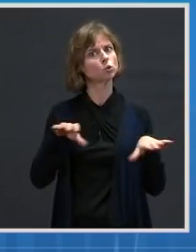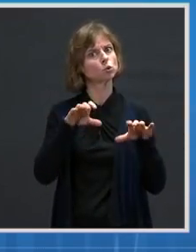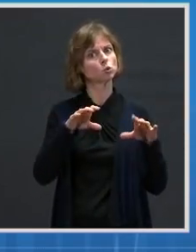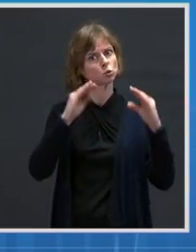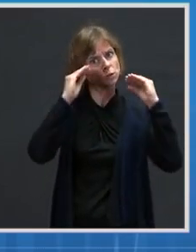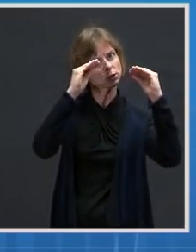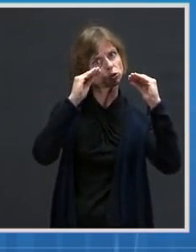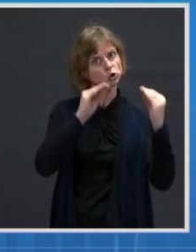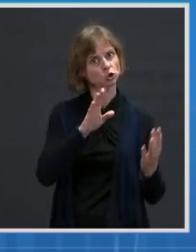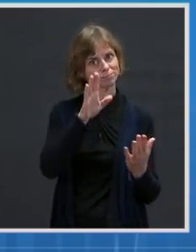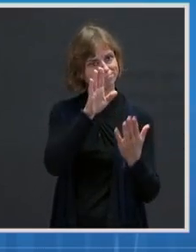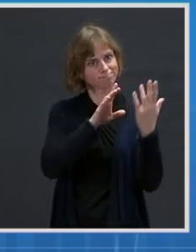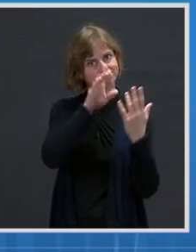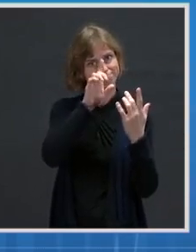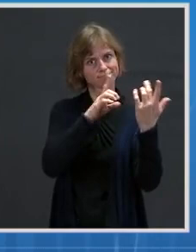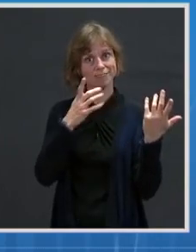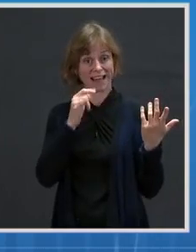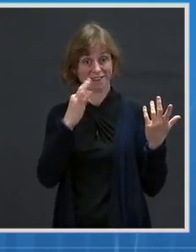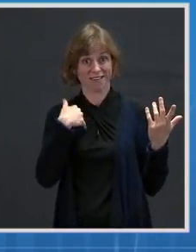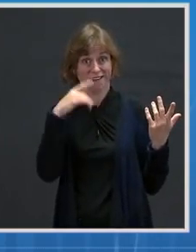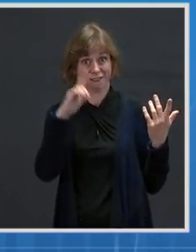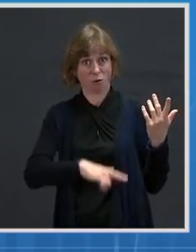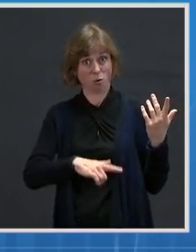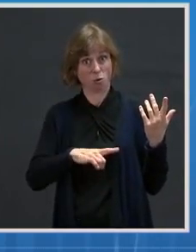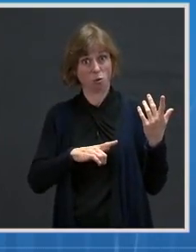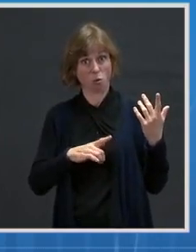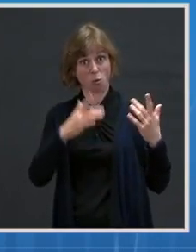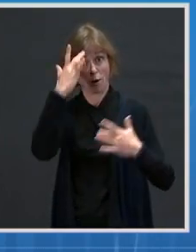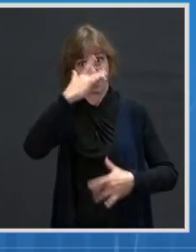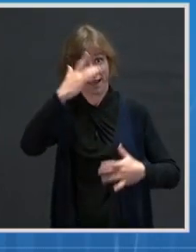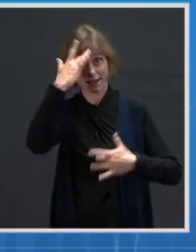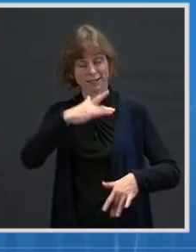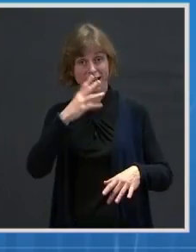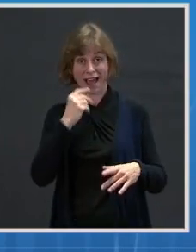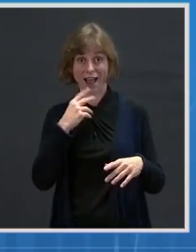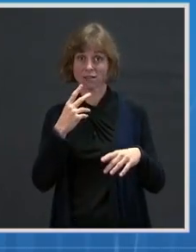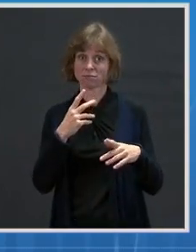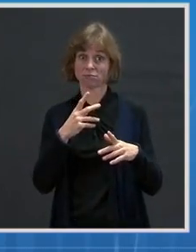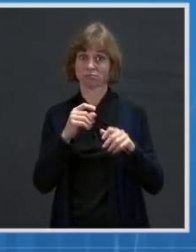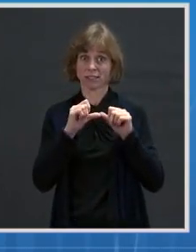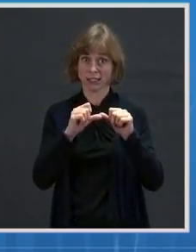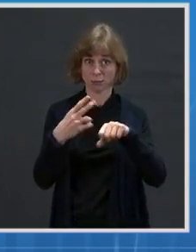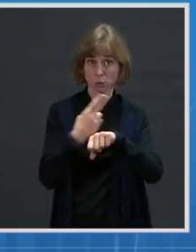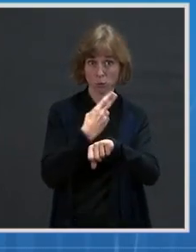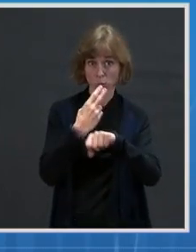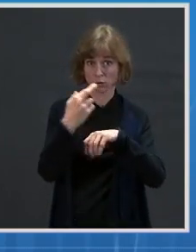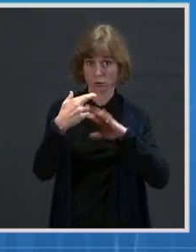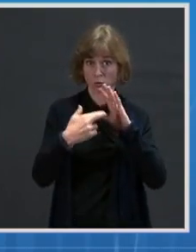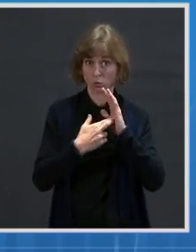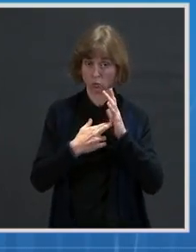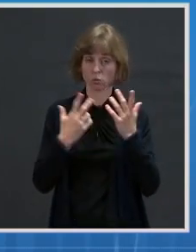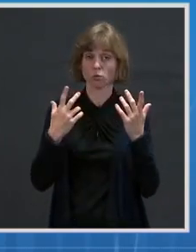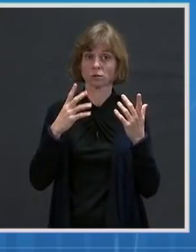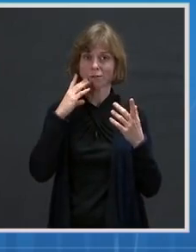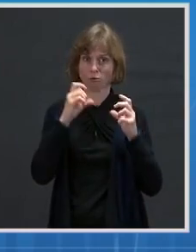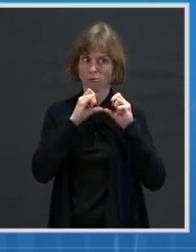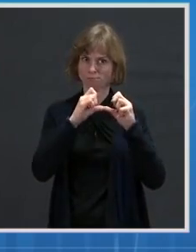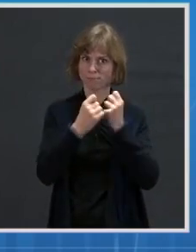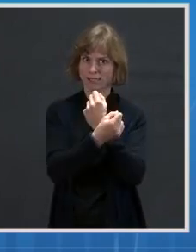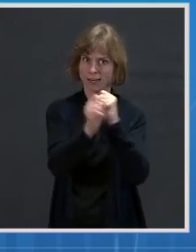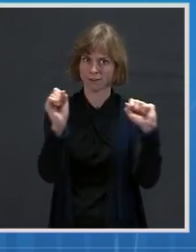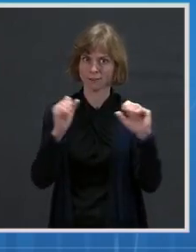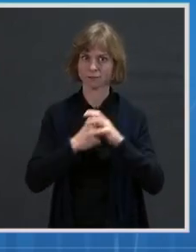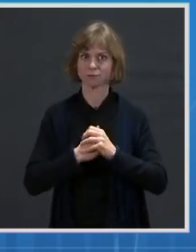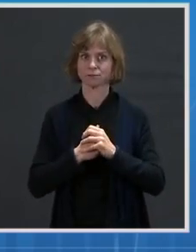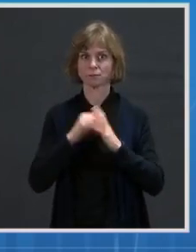are low and they strictly use mitigation measures to keep them low. I hope these findings serve as a catalyst to each of us to continue to